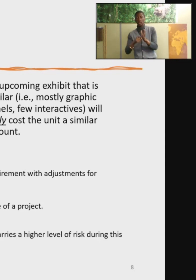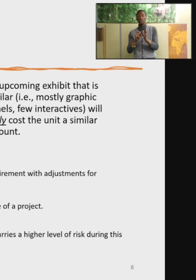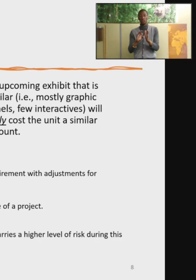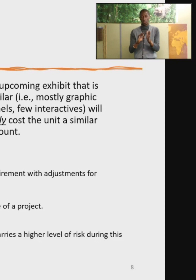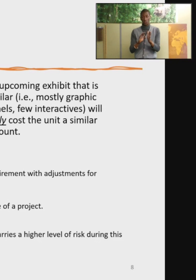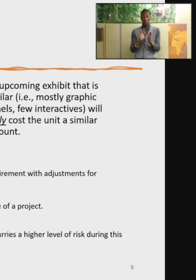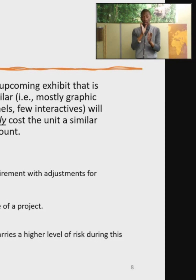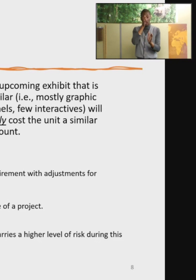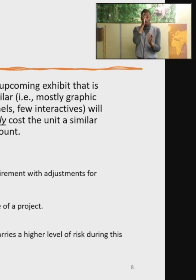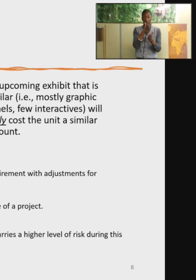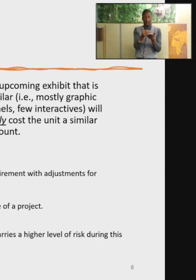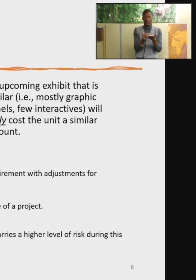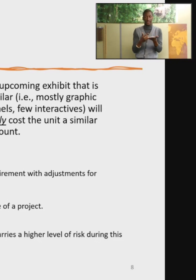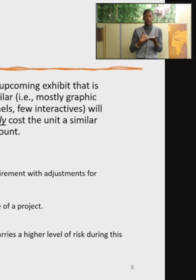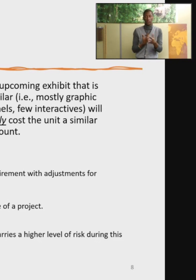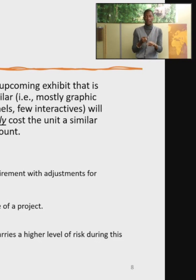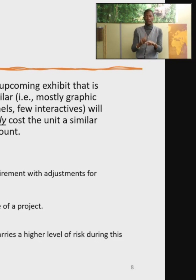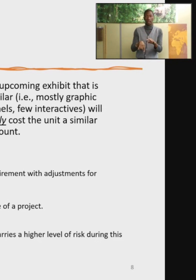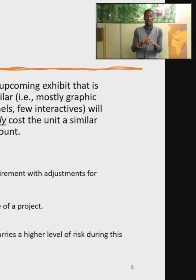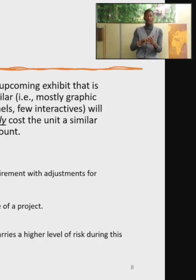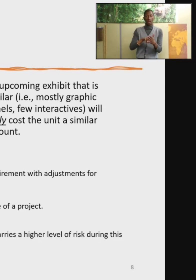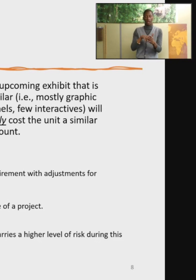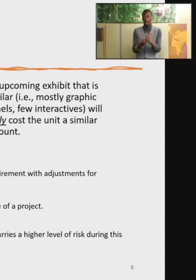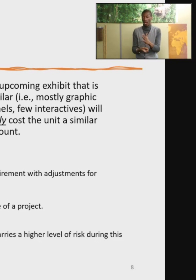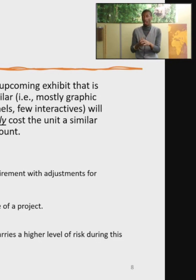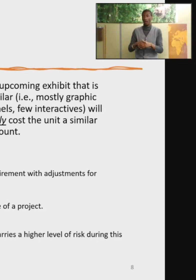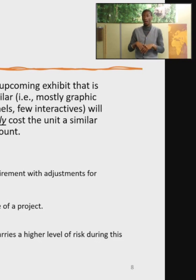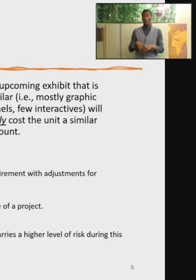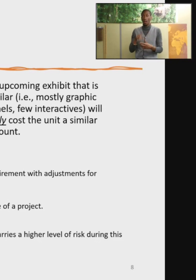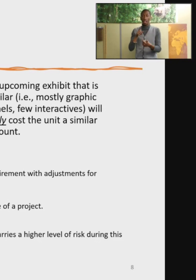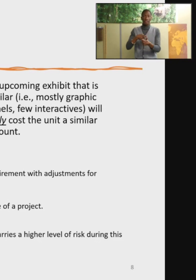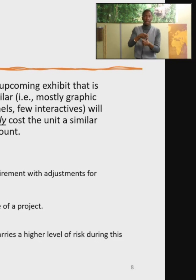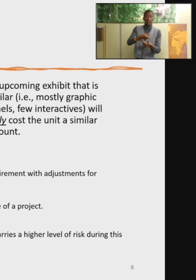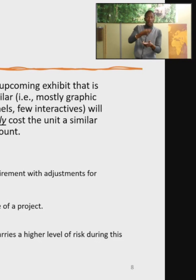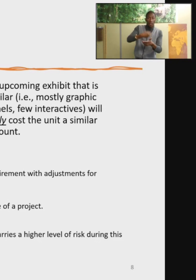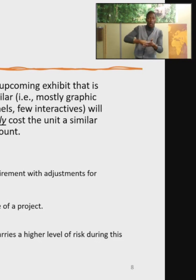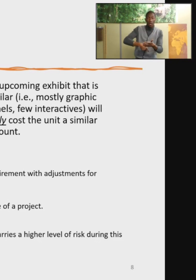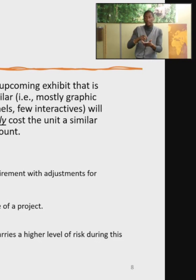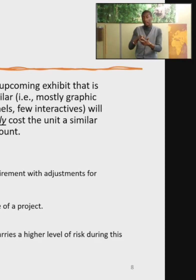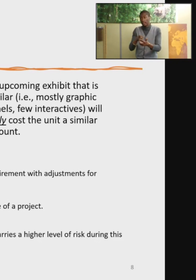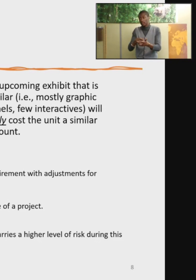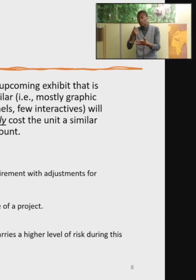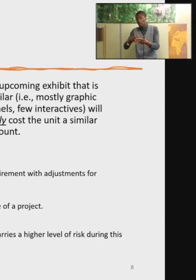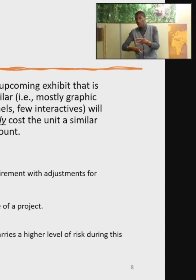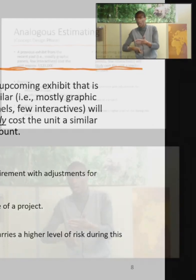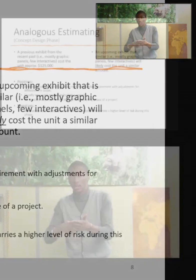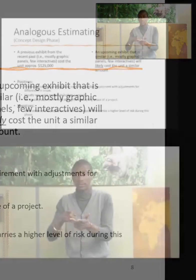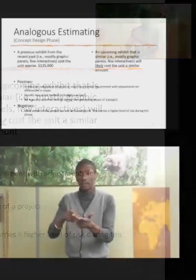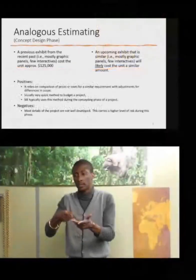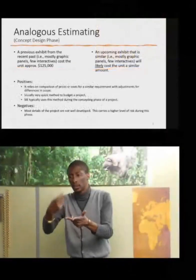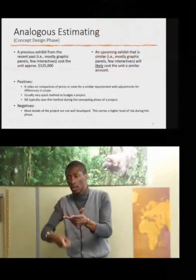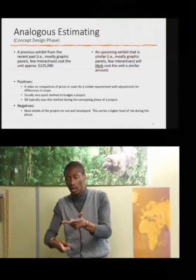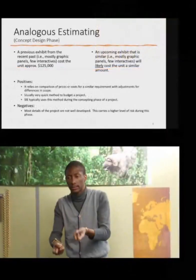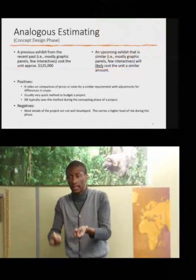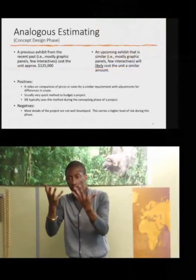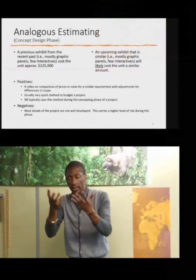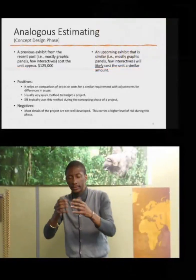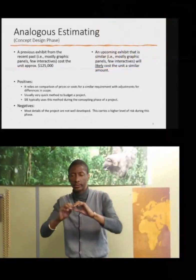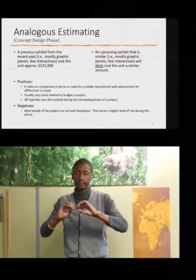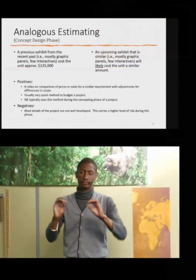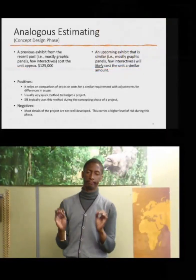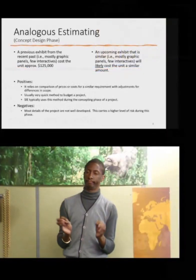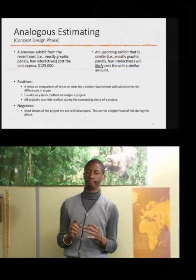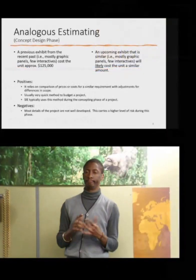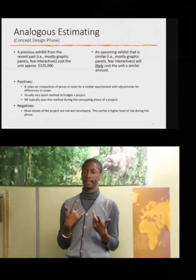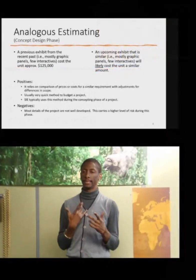phase, we can't really get into like, well, how much does this label cost, and how much does this leveler foot cost? We're more